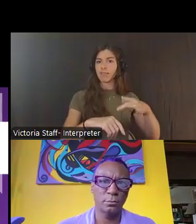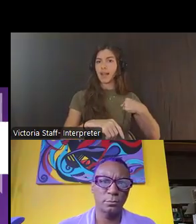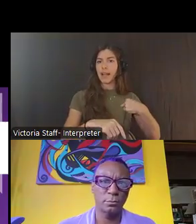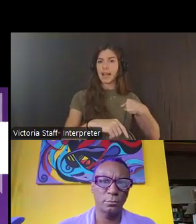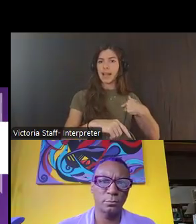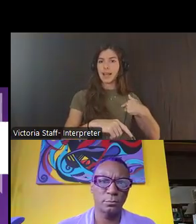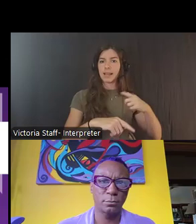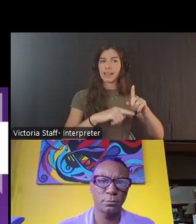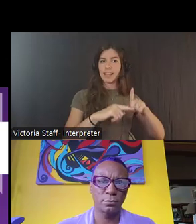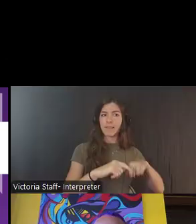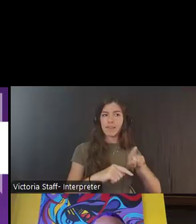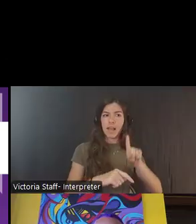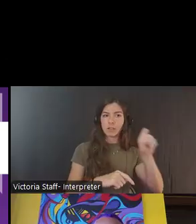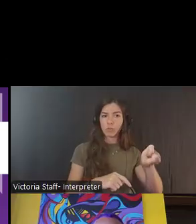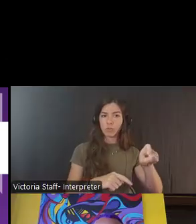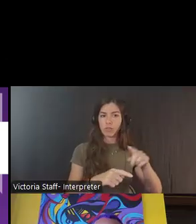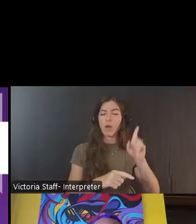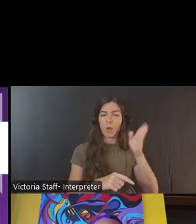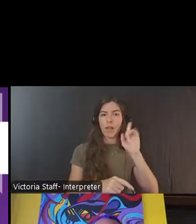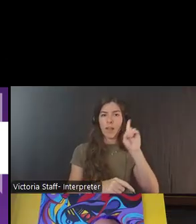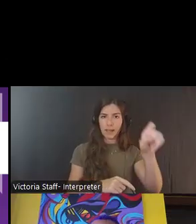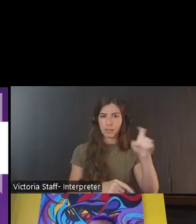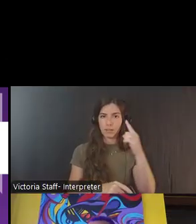done that I can pose that question.